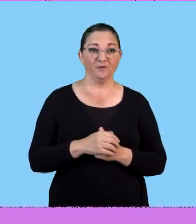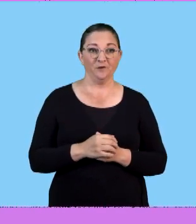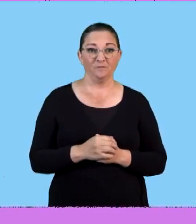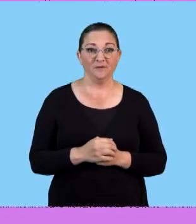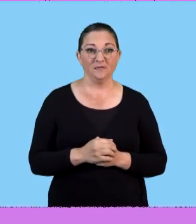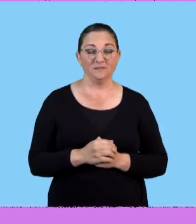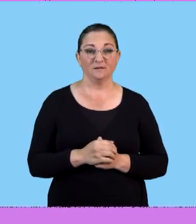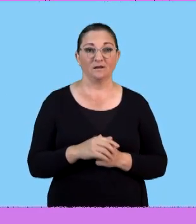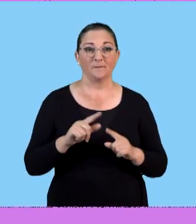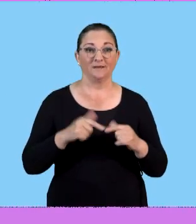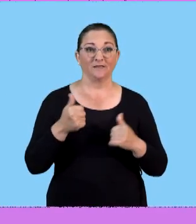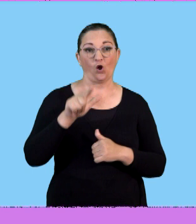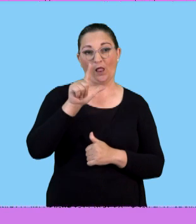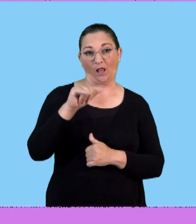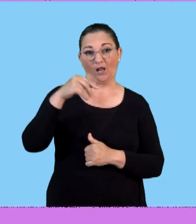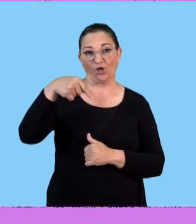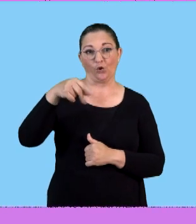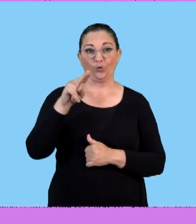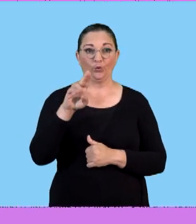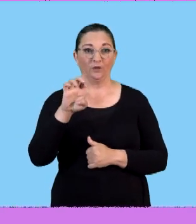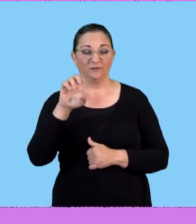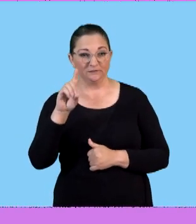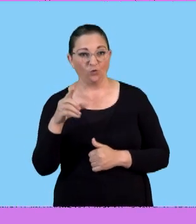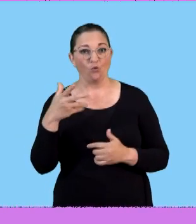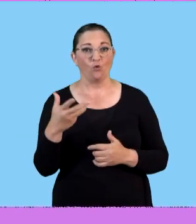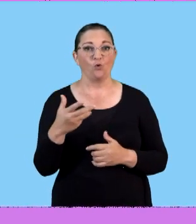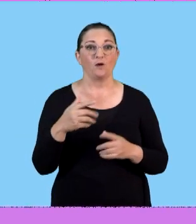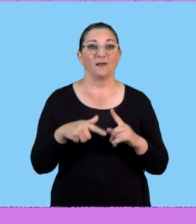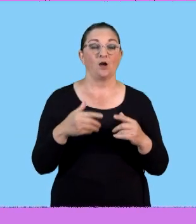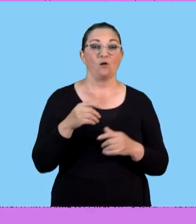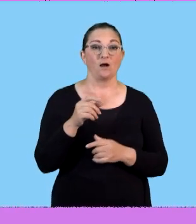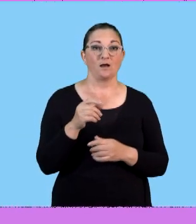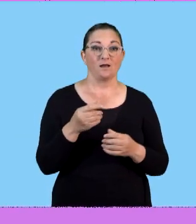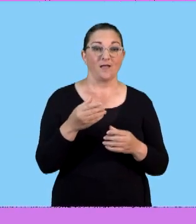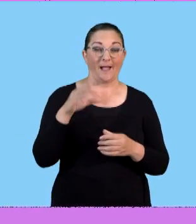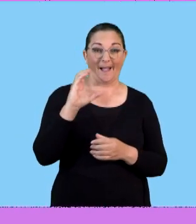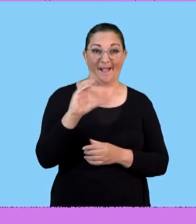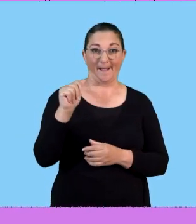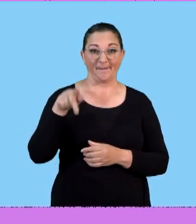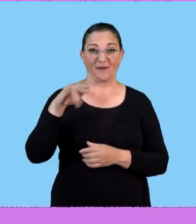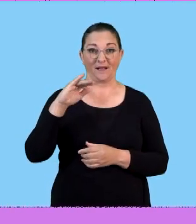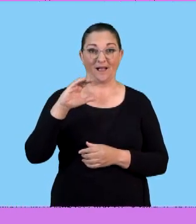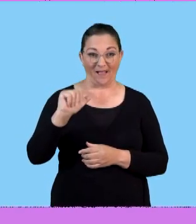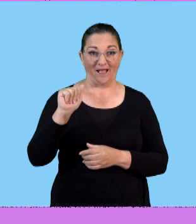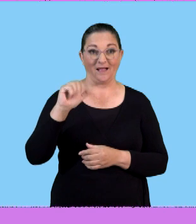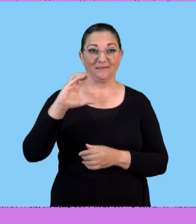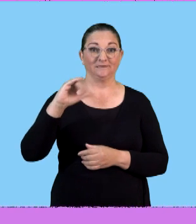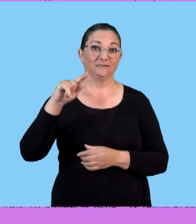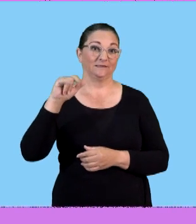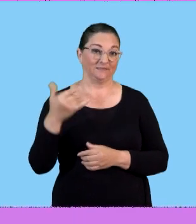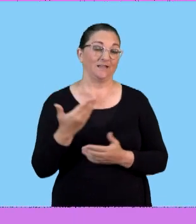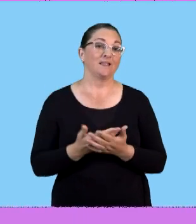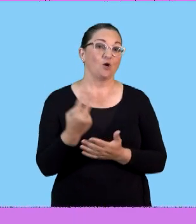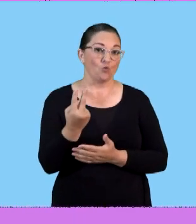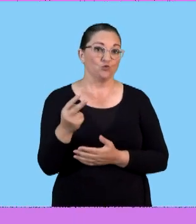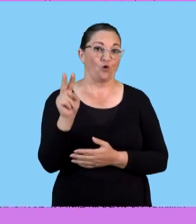liquid, or it can be a solid substance as well. The word capacity also refers to volume. Then the unit we